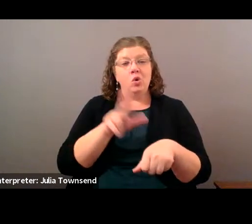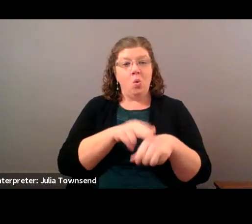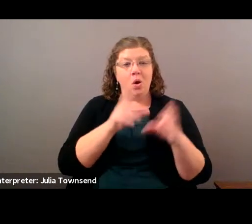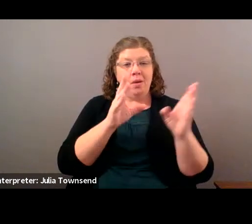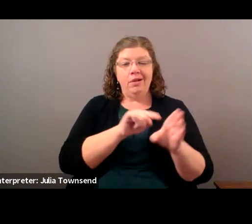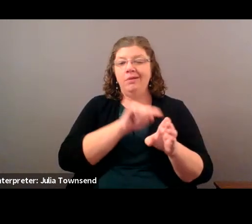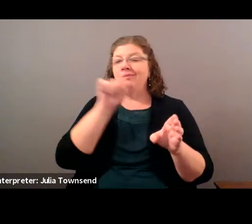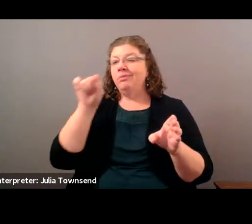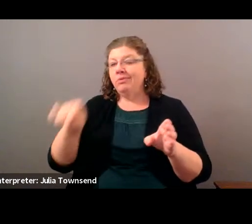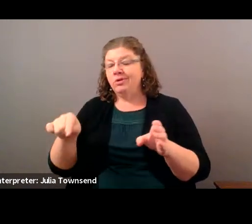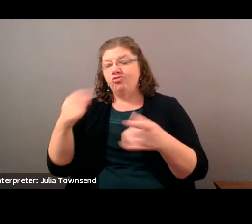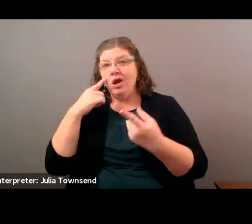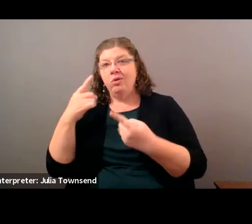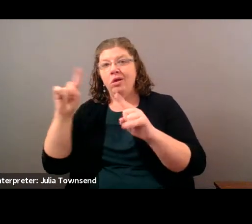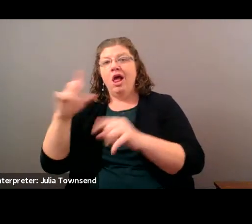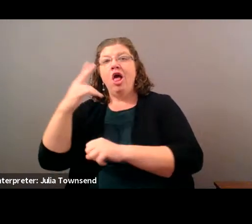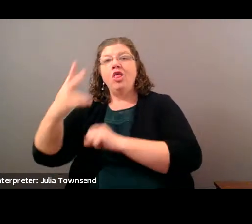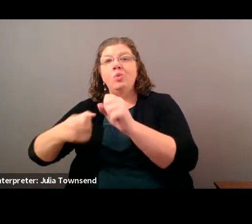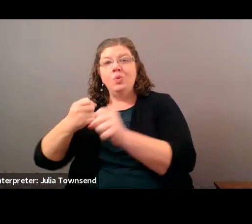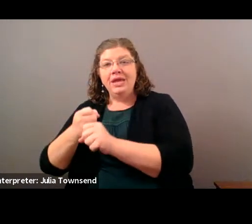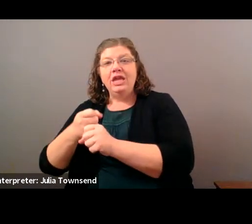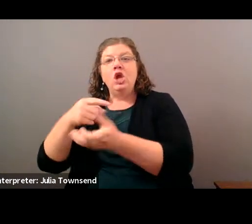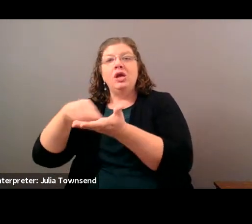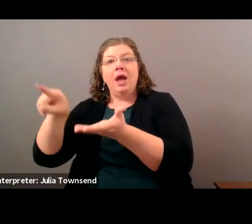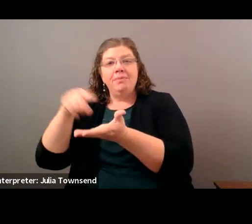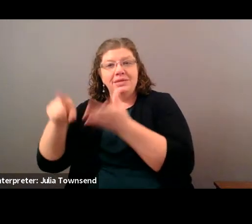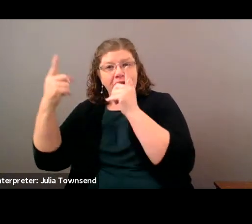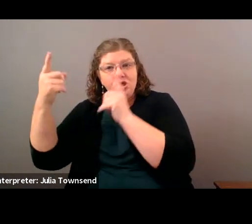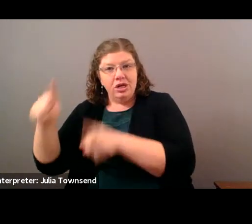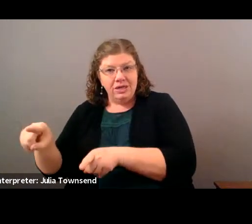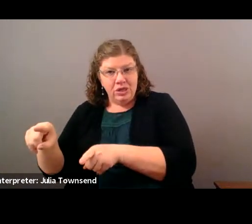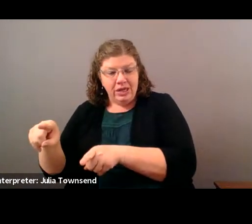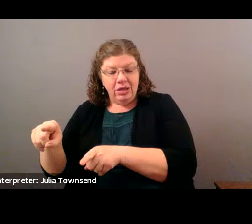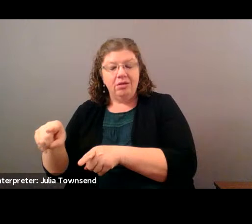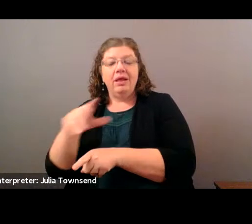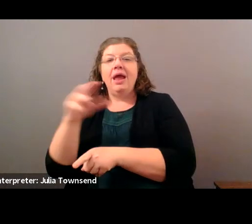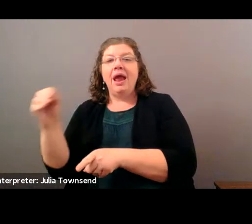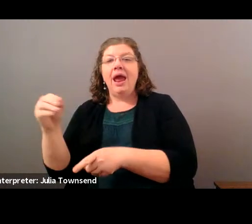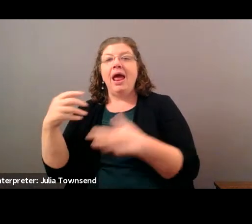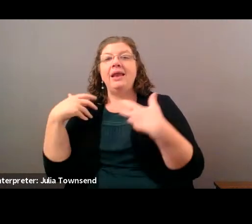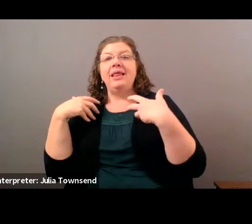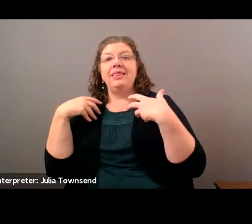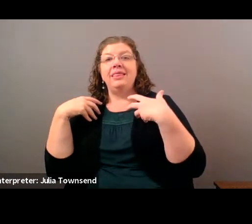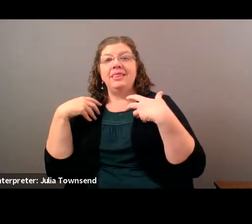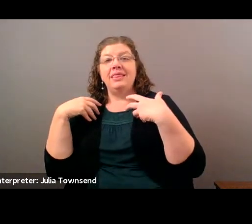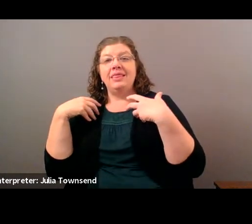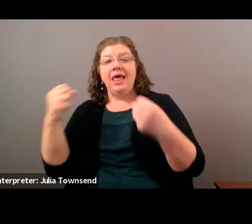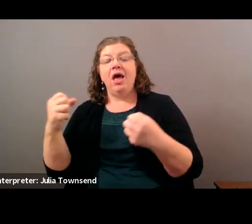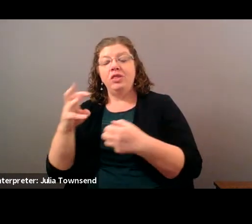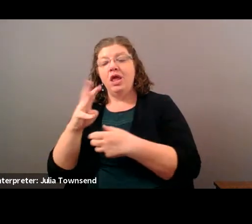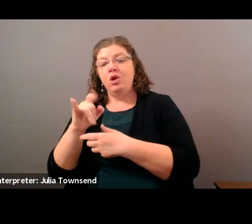reach a 3-year compensation deal, and the health and welfare